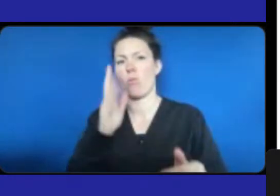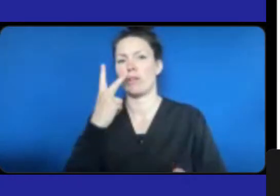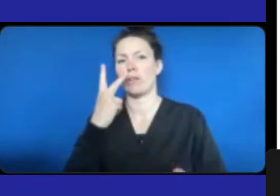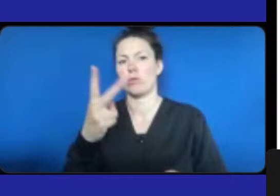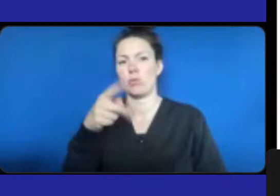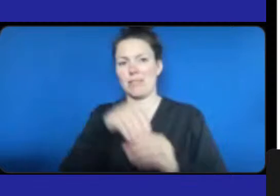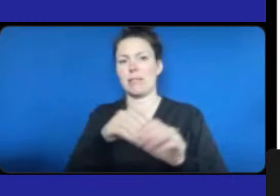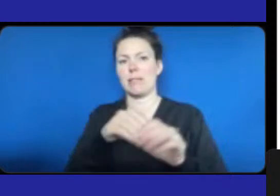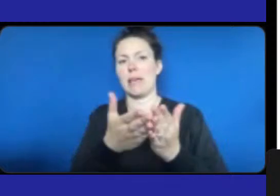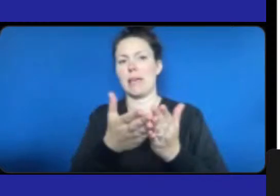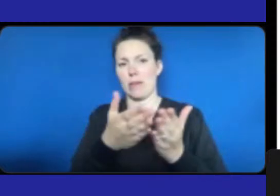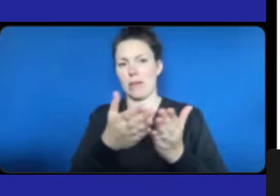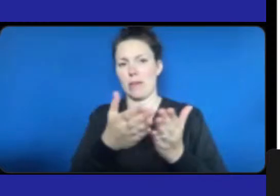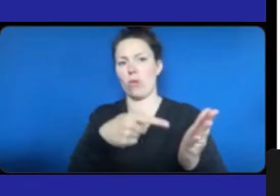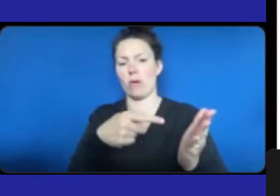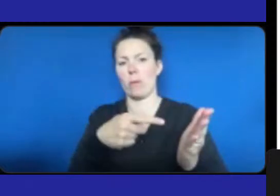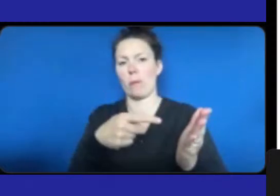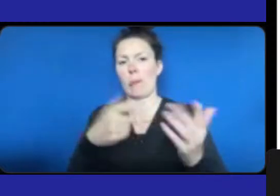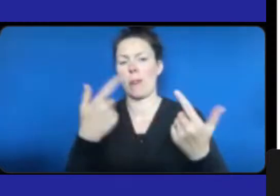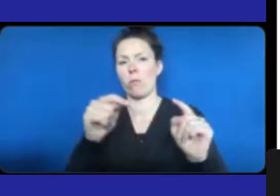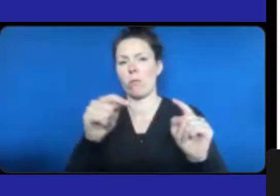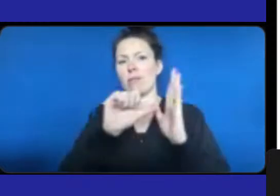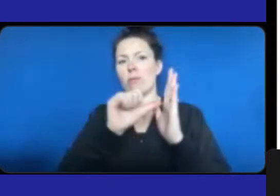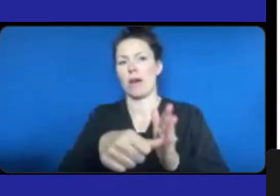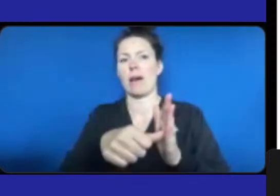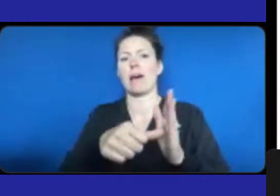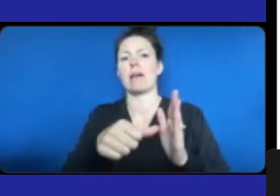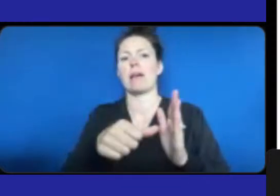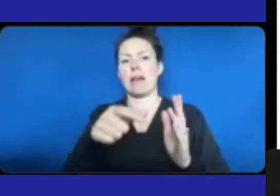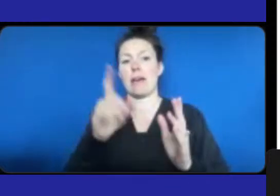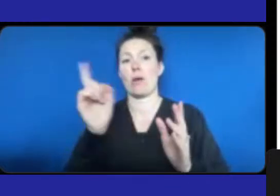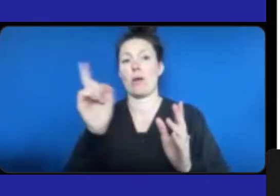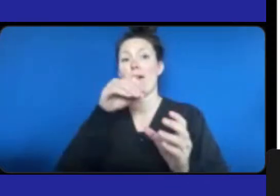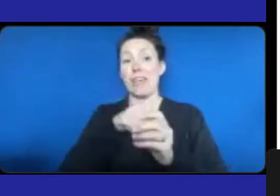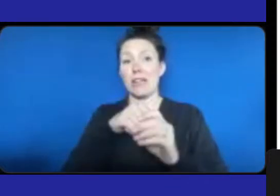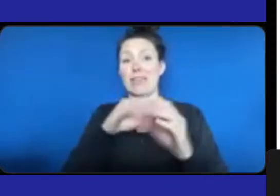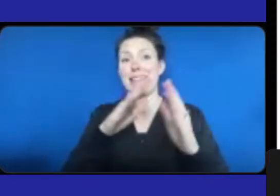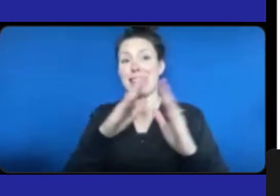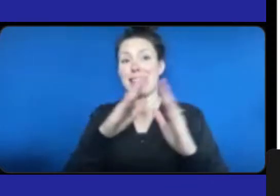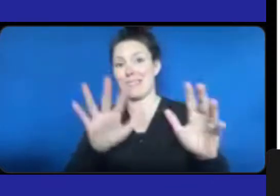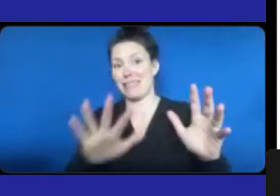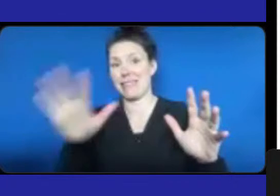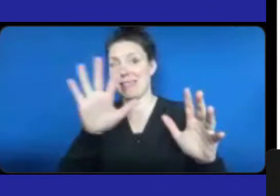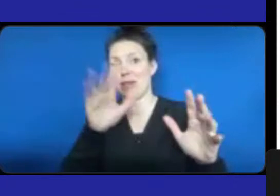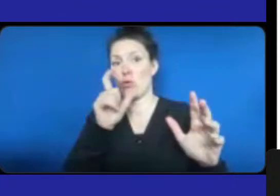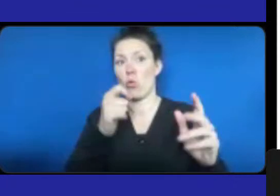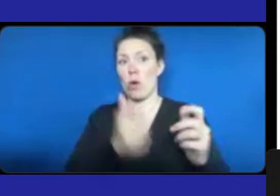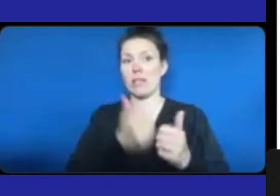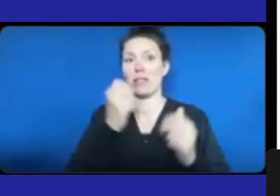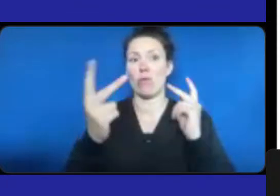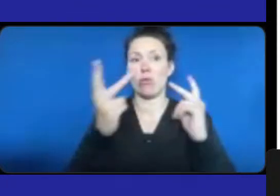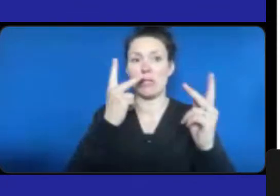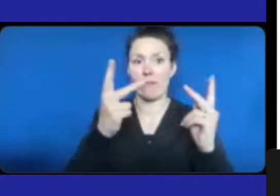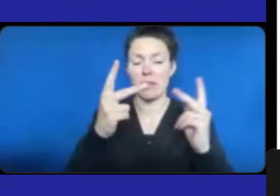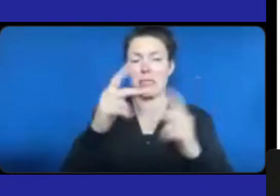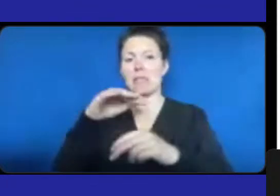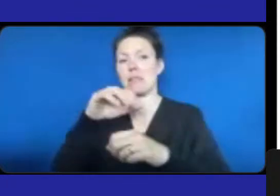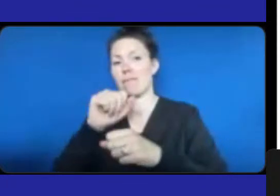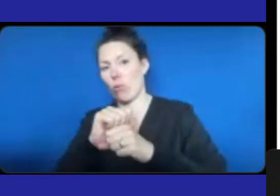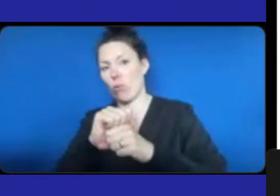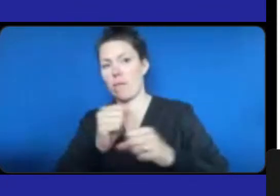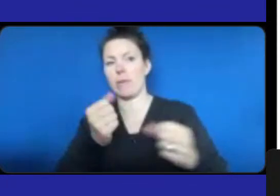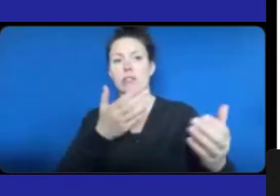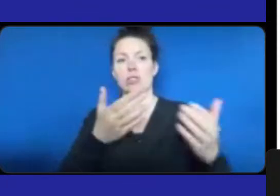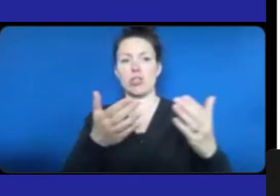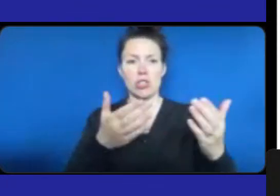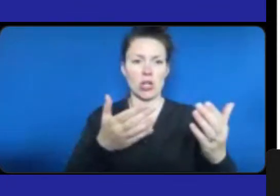book. We tried to highlight where in the city we had the most COVID visits, the most COVID services. Might be kind of